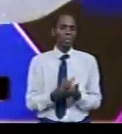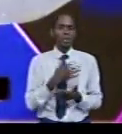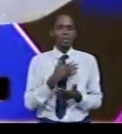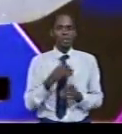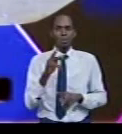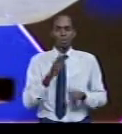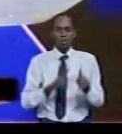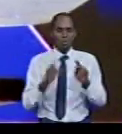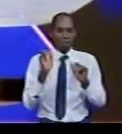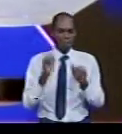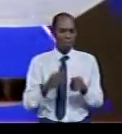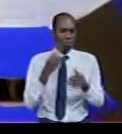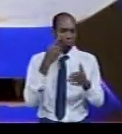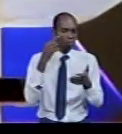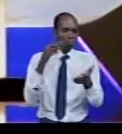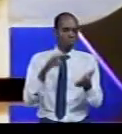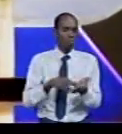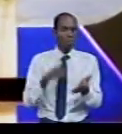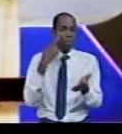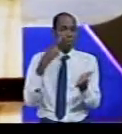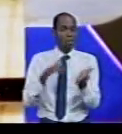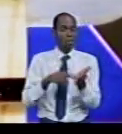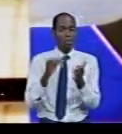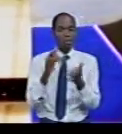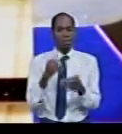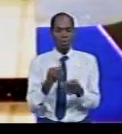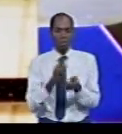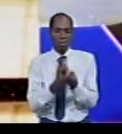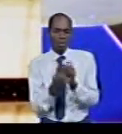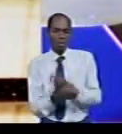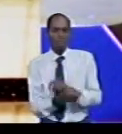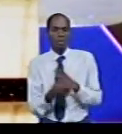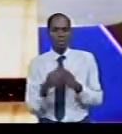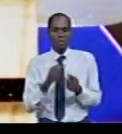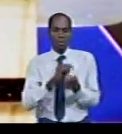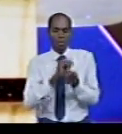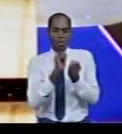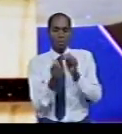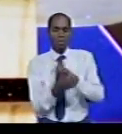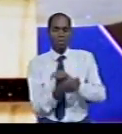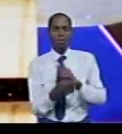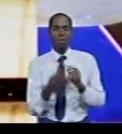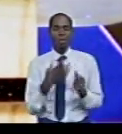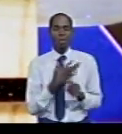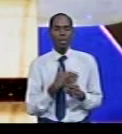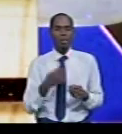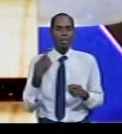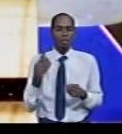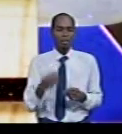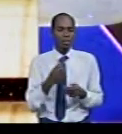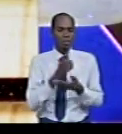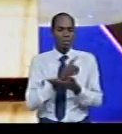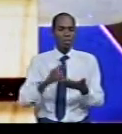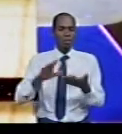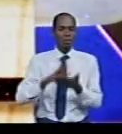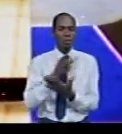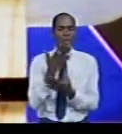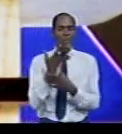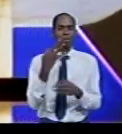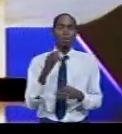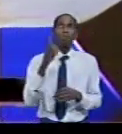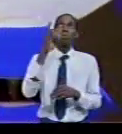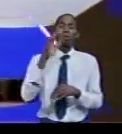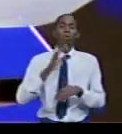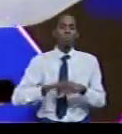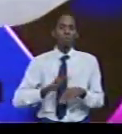could recognize the change, the transformation, and the supernatural hand of God upon his